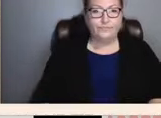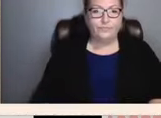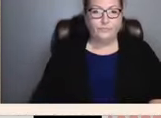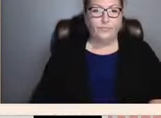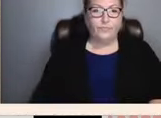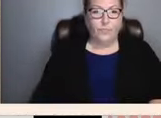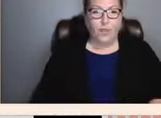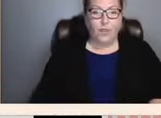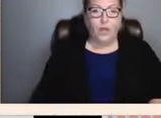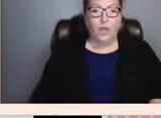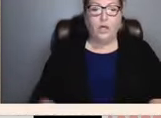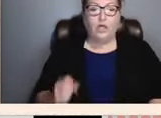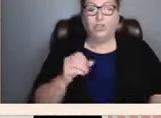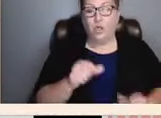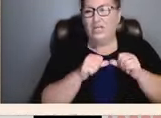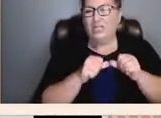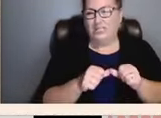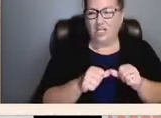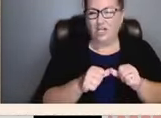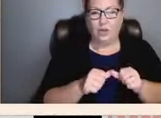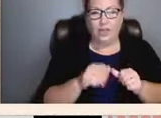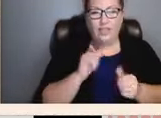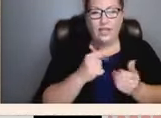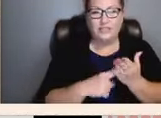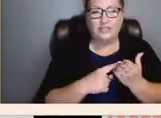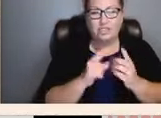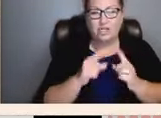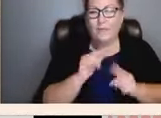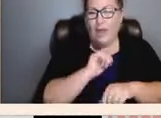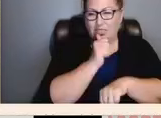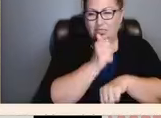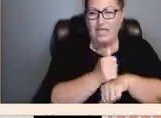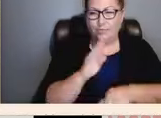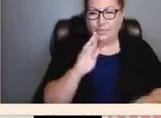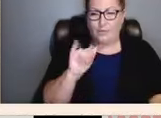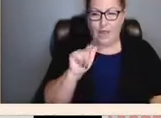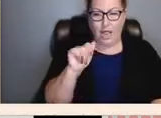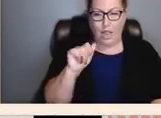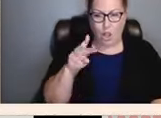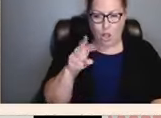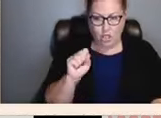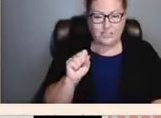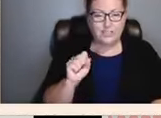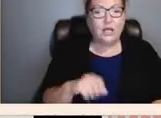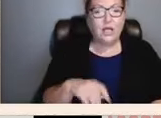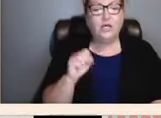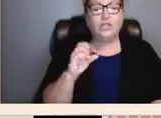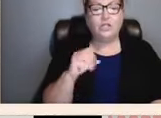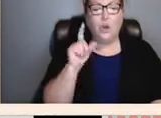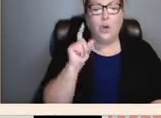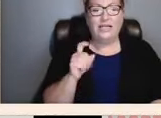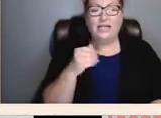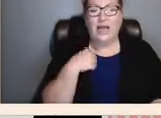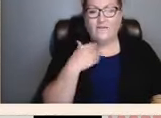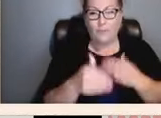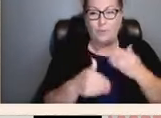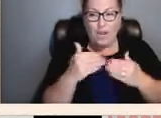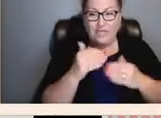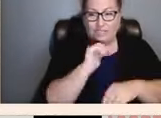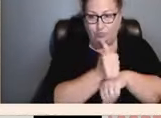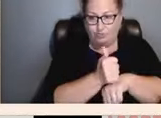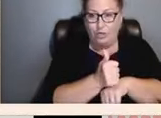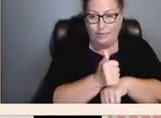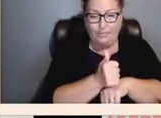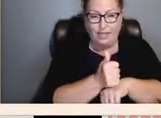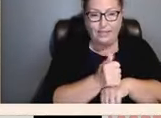So continuing this discussion about establishing bylaws. So there needs to be a process put in place